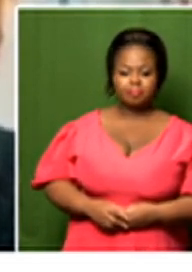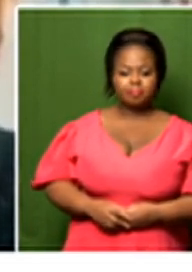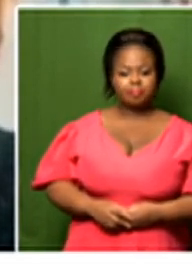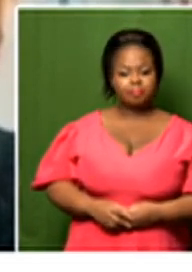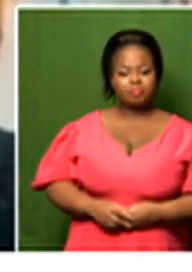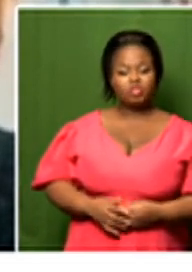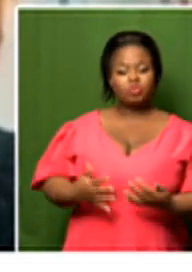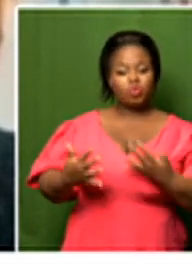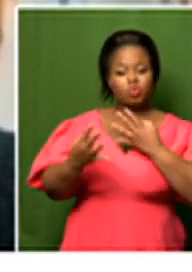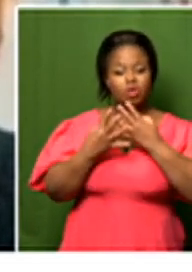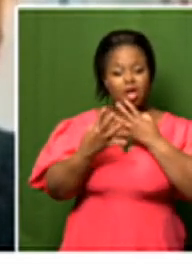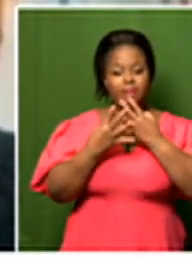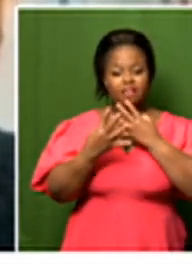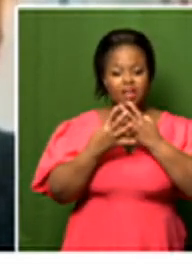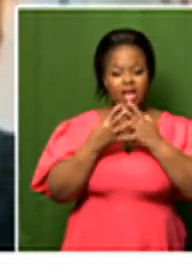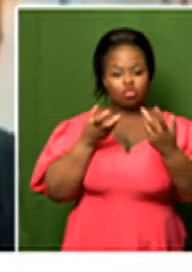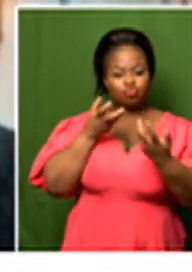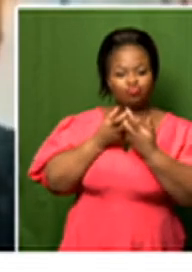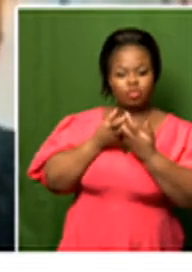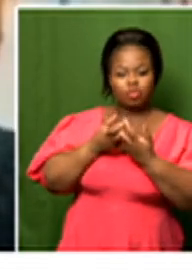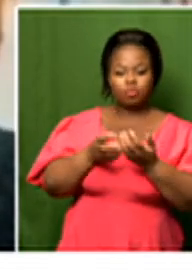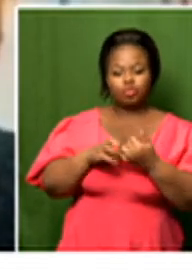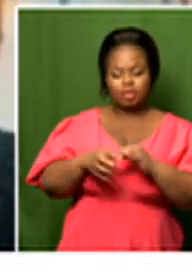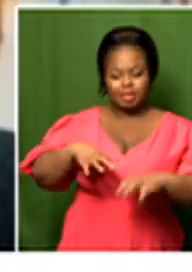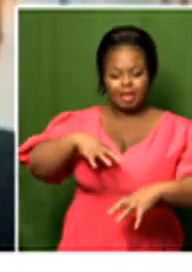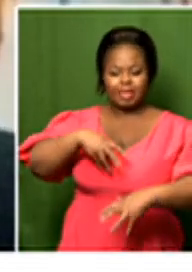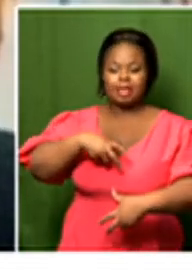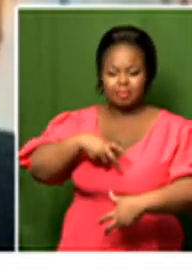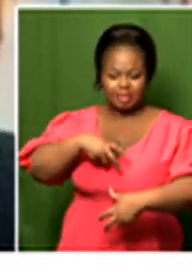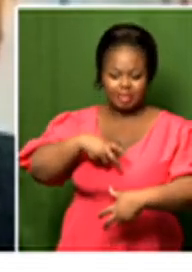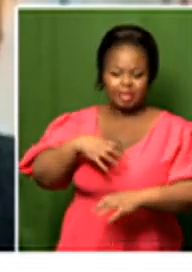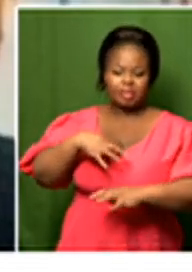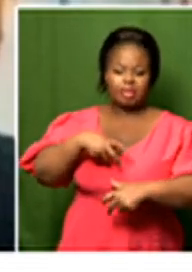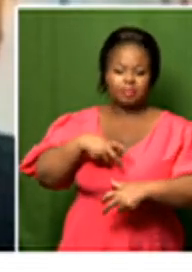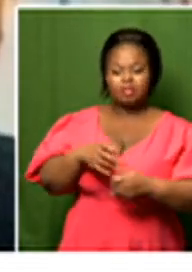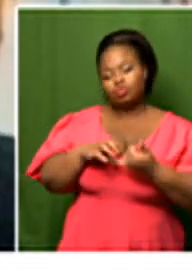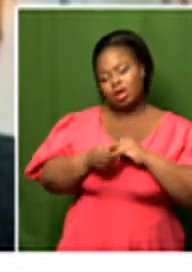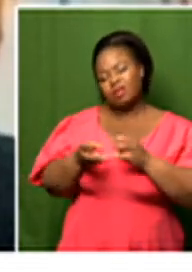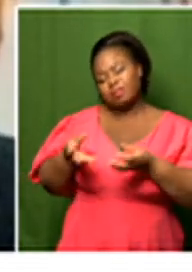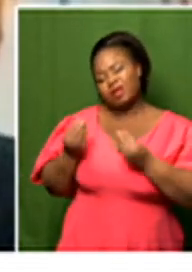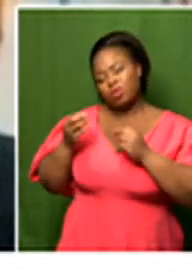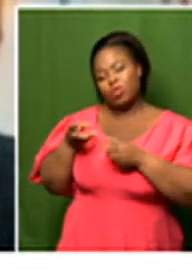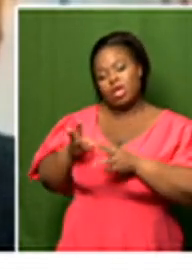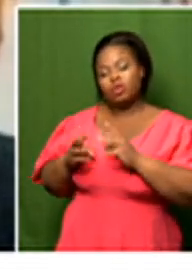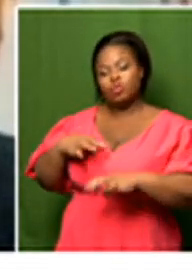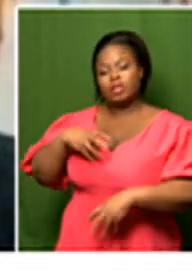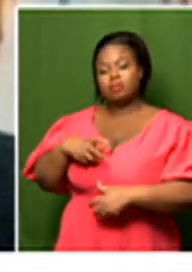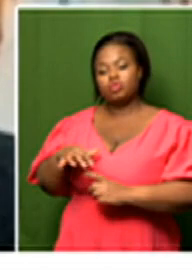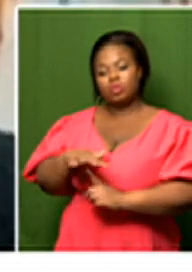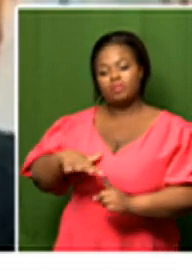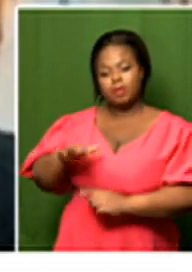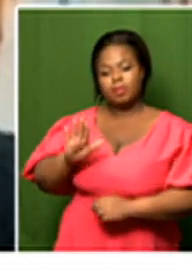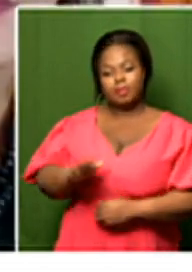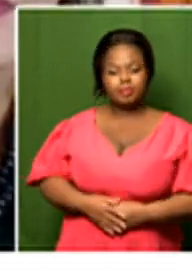you either camouflage yourself in some way in order to, so it's about adapting, really, trying to find a way to adapt to an environment.